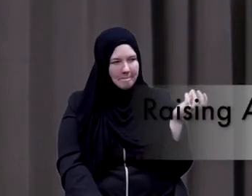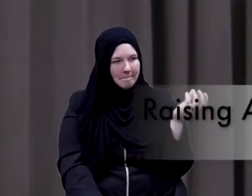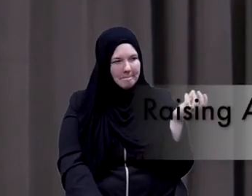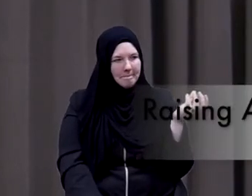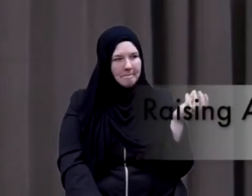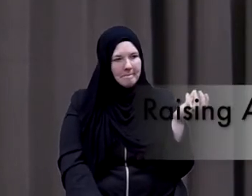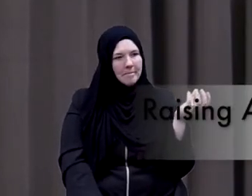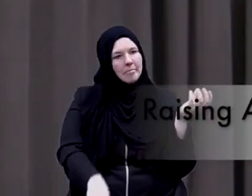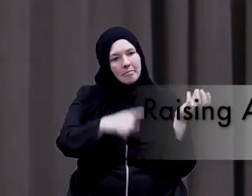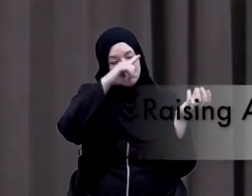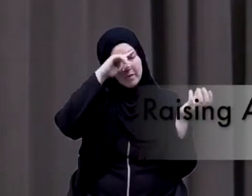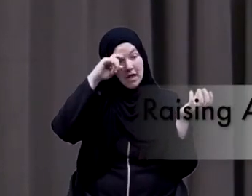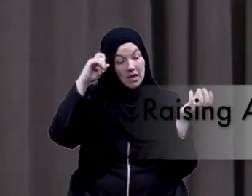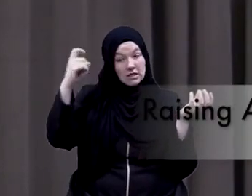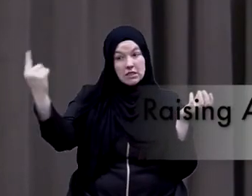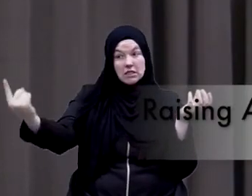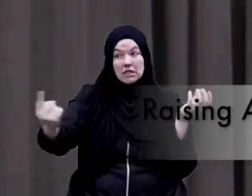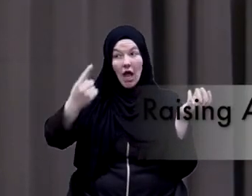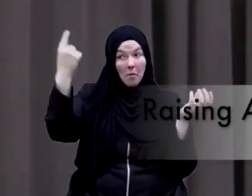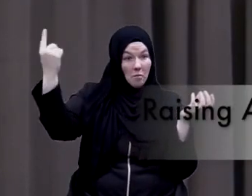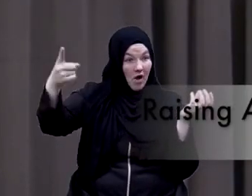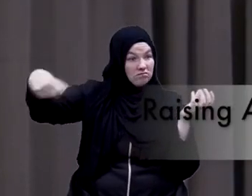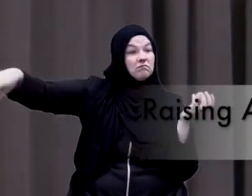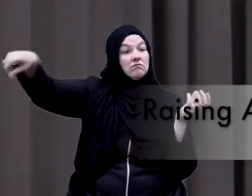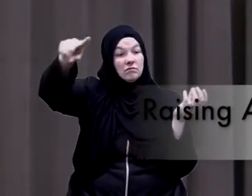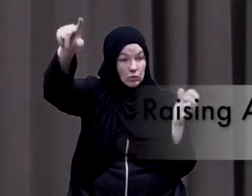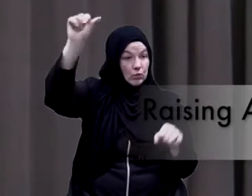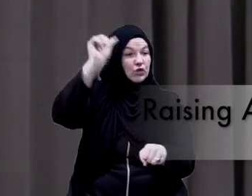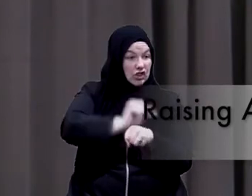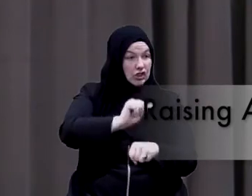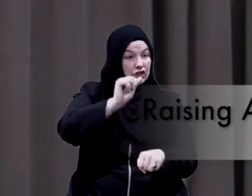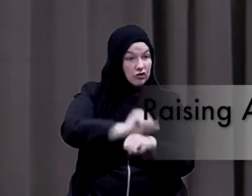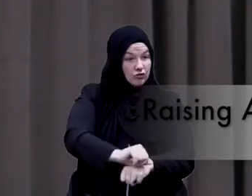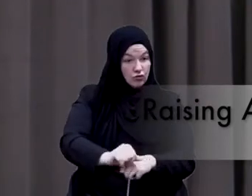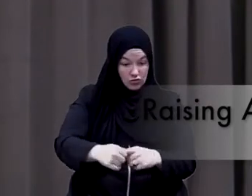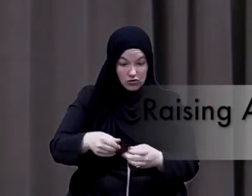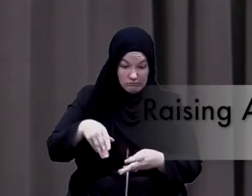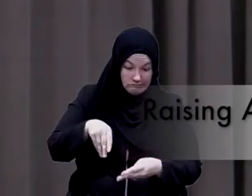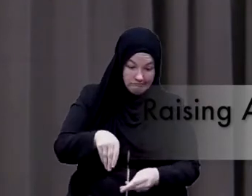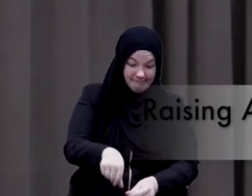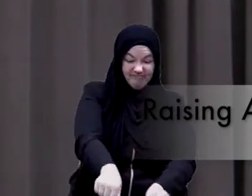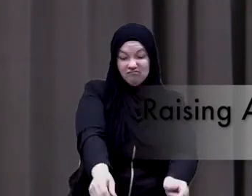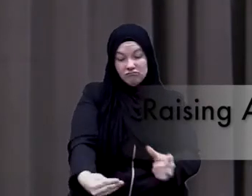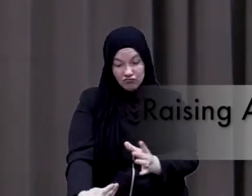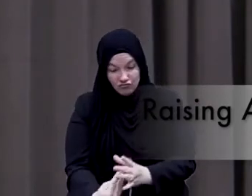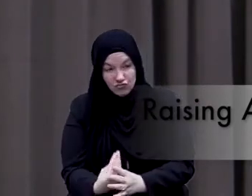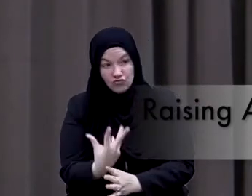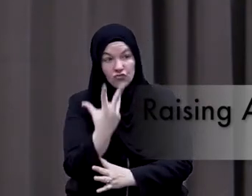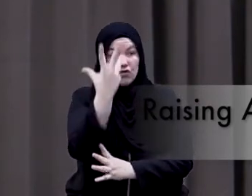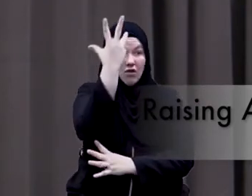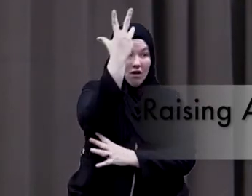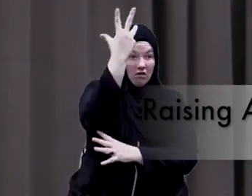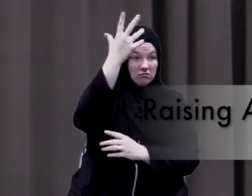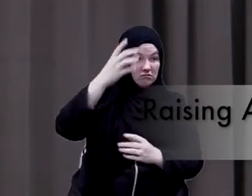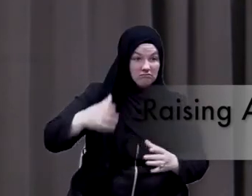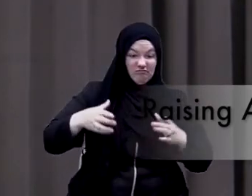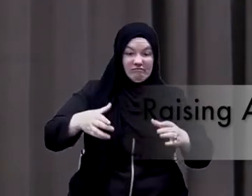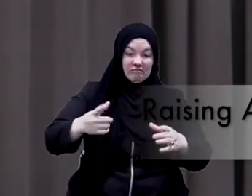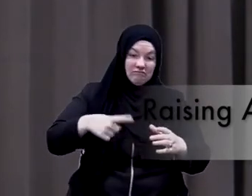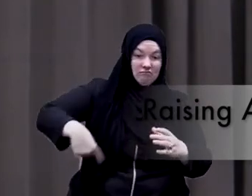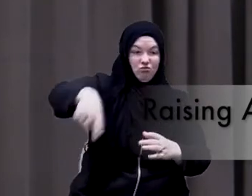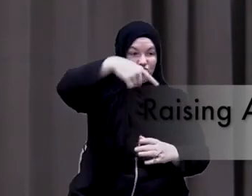Because somebody worked to grow it, to make sure it's healthy,